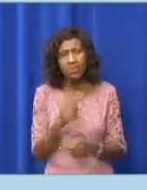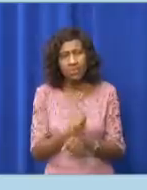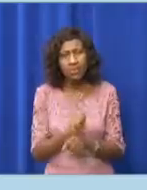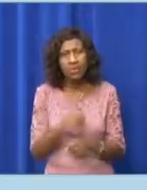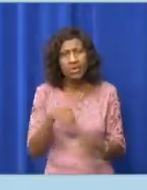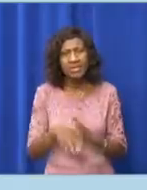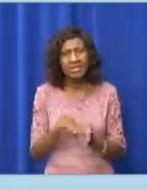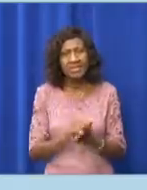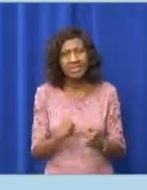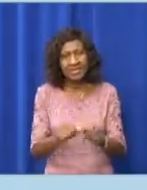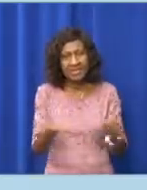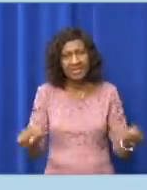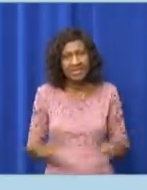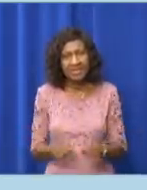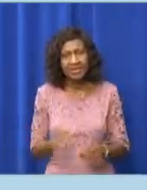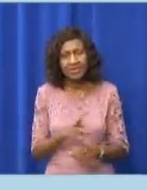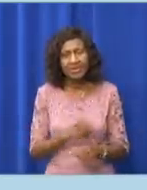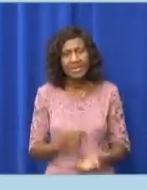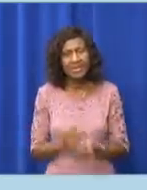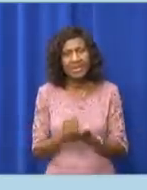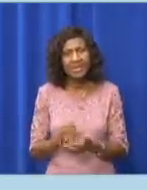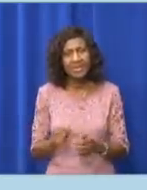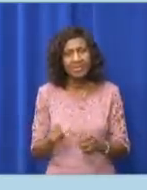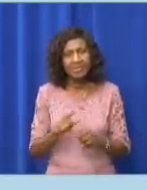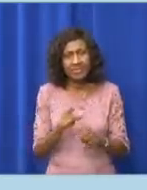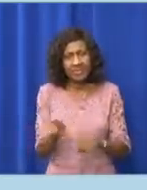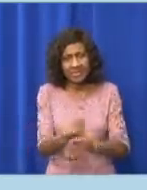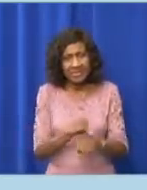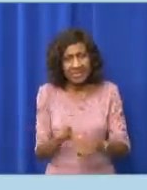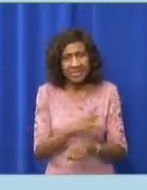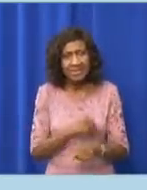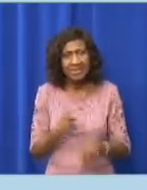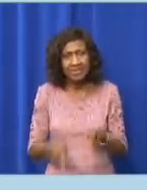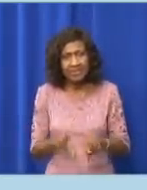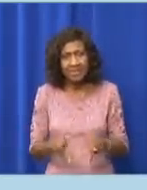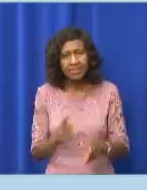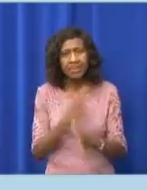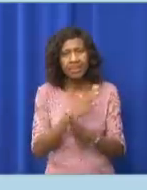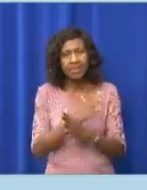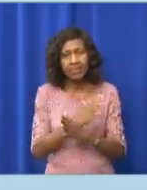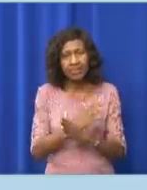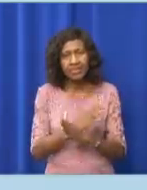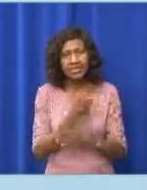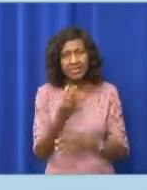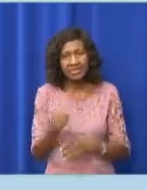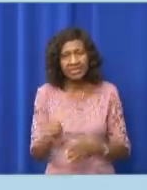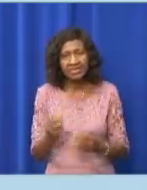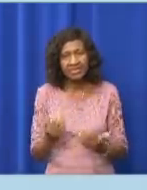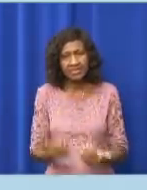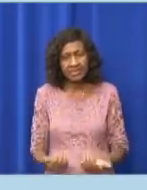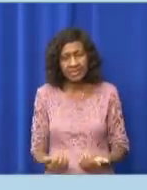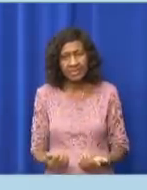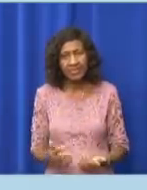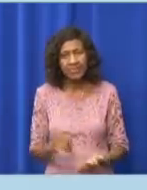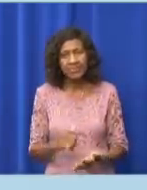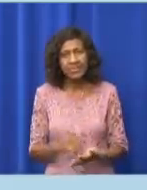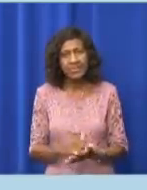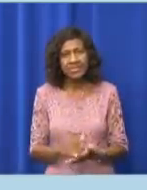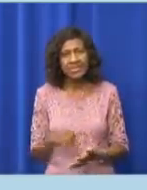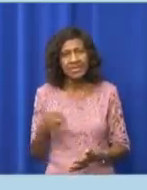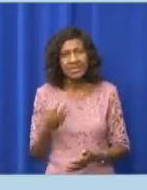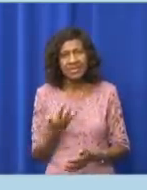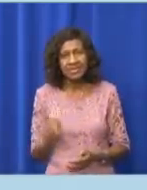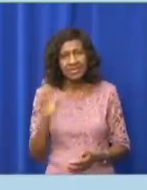to our land at this time and to our people. Protect them, Lord, in this crisis, cause that they will not